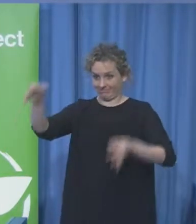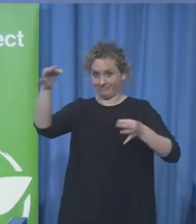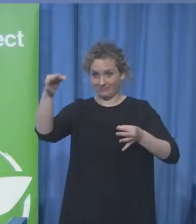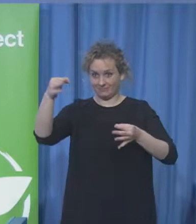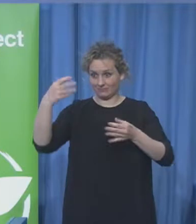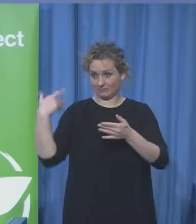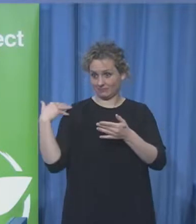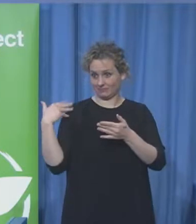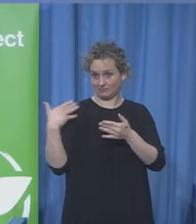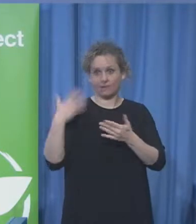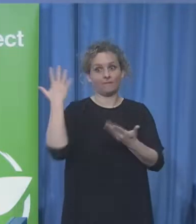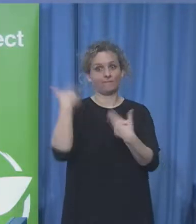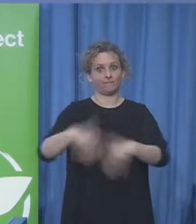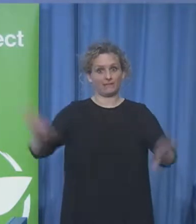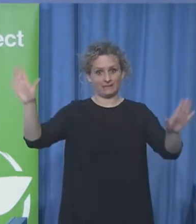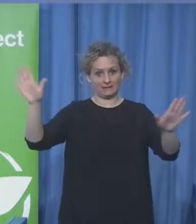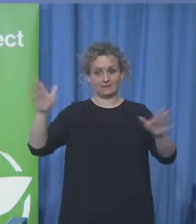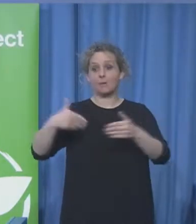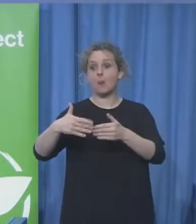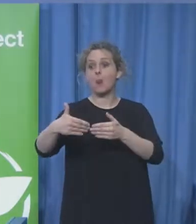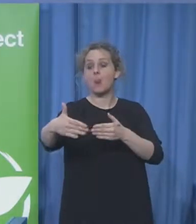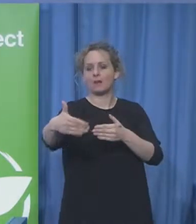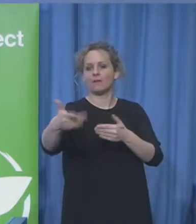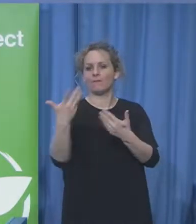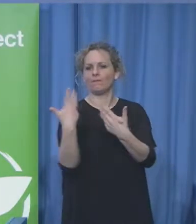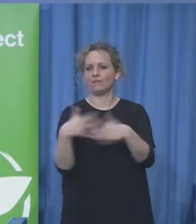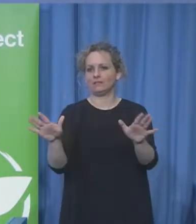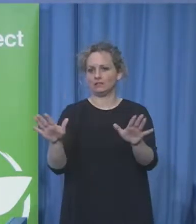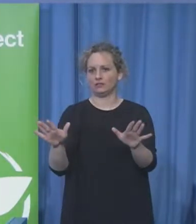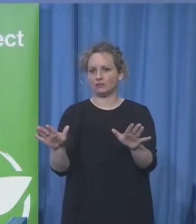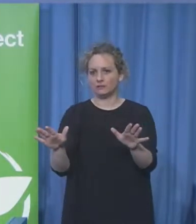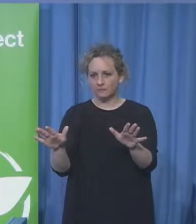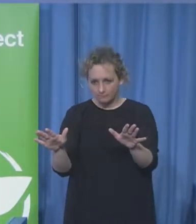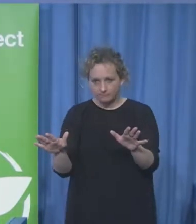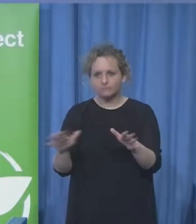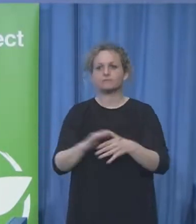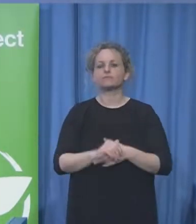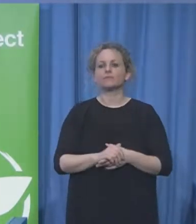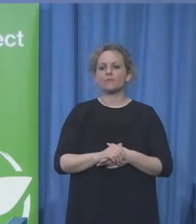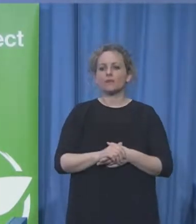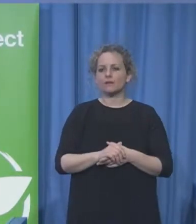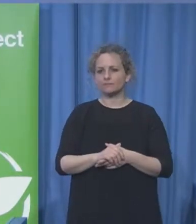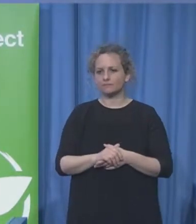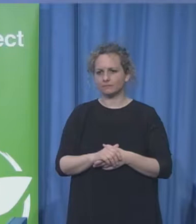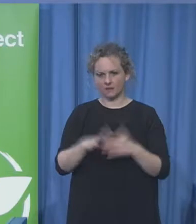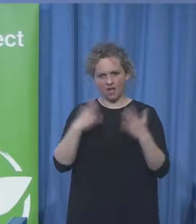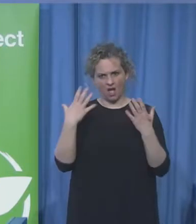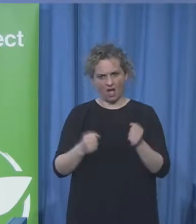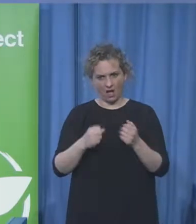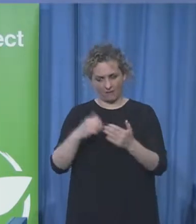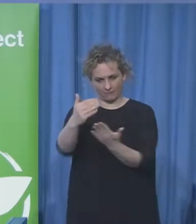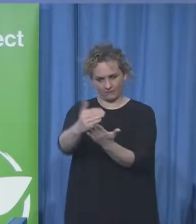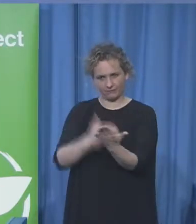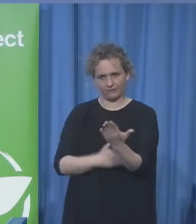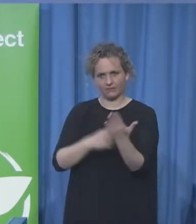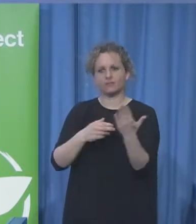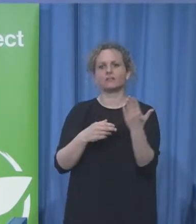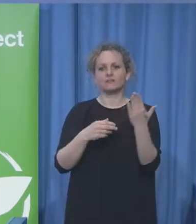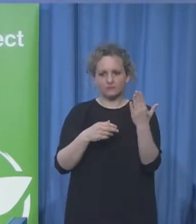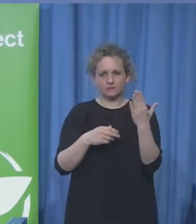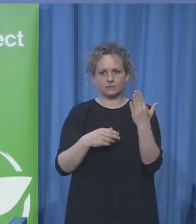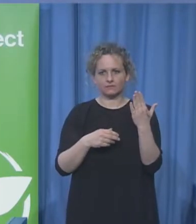ensuring that the rights of people with disabilities had been incorporated in every aspect of this global